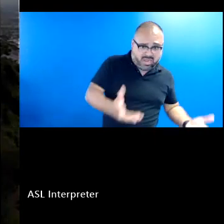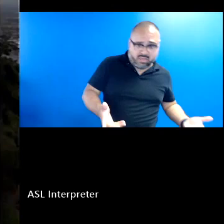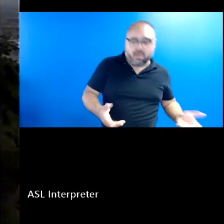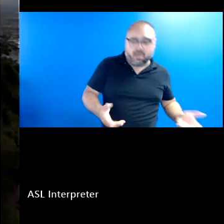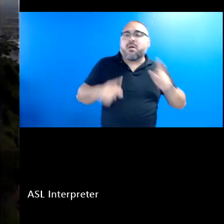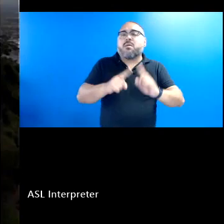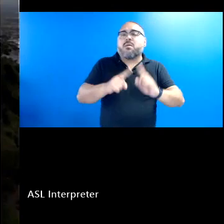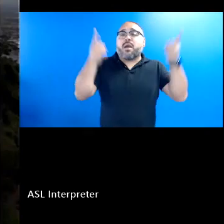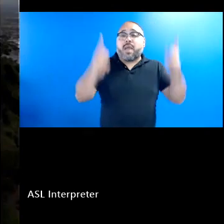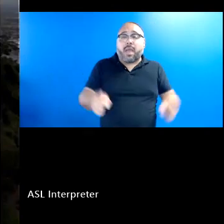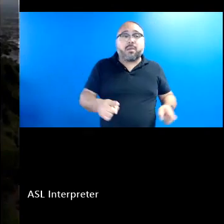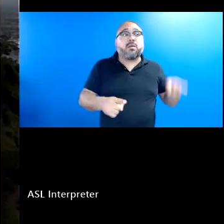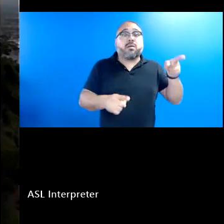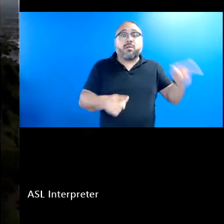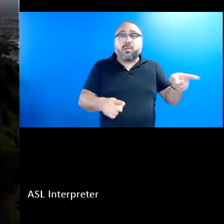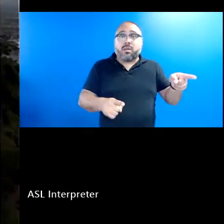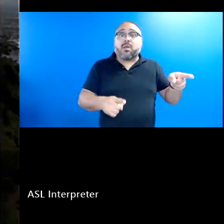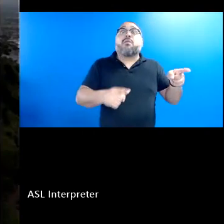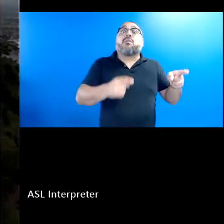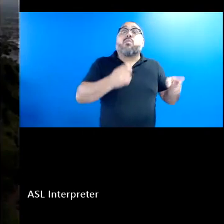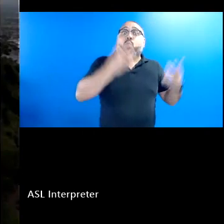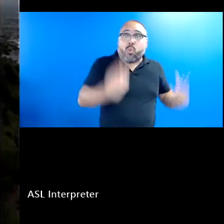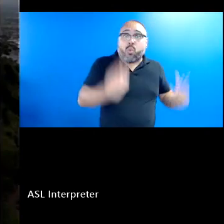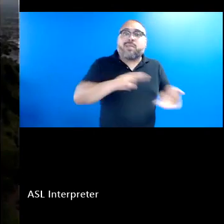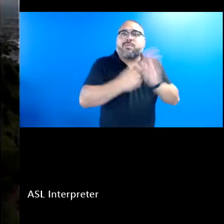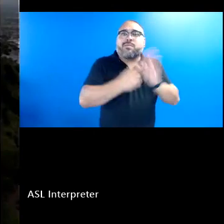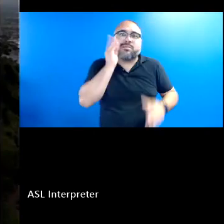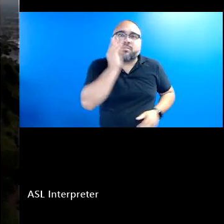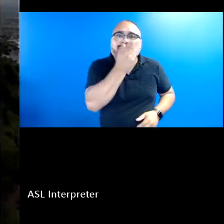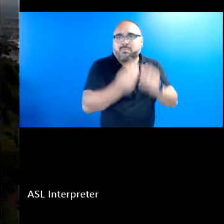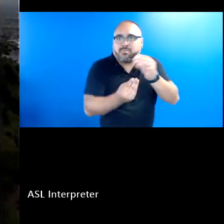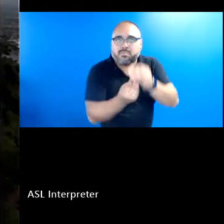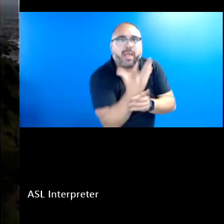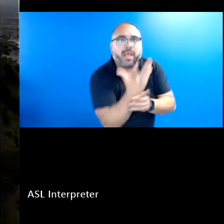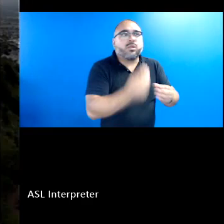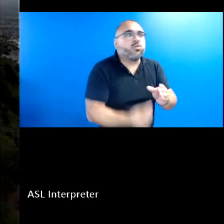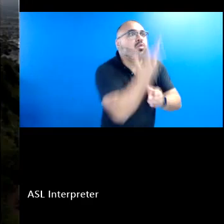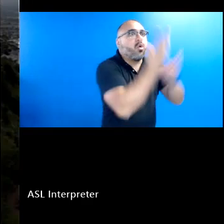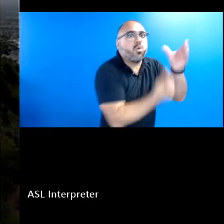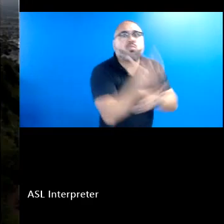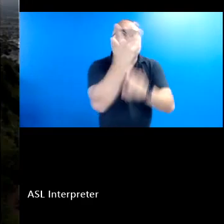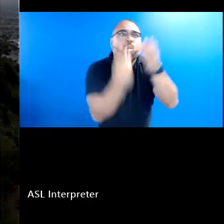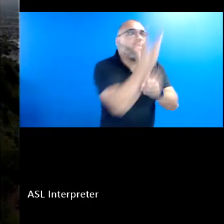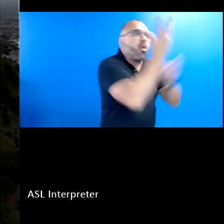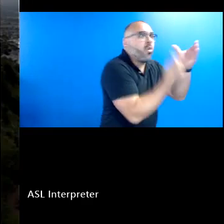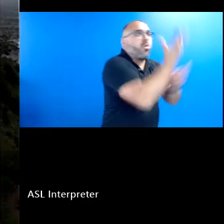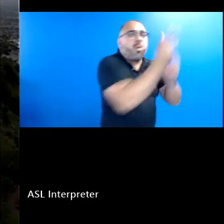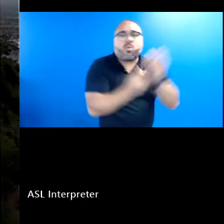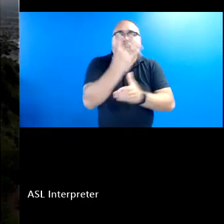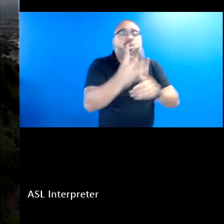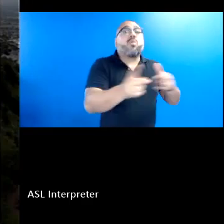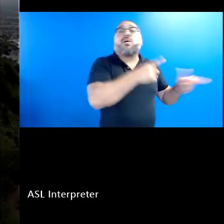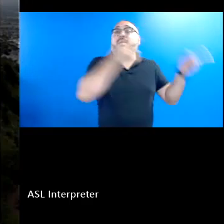of vegetation to really grow and become more dense during that time period. And then once we got into 2024,